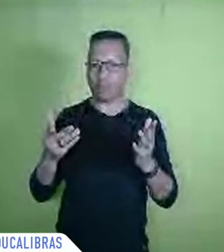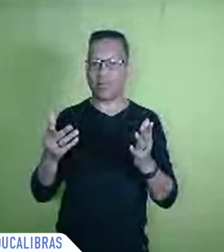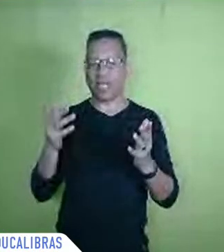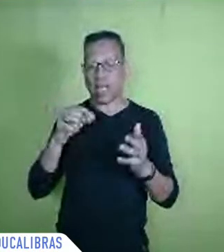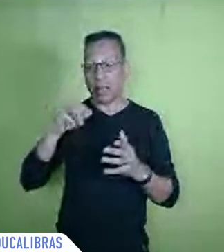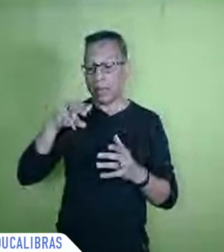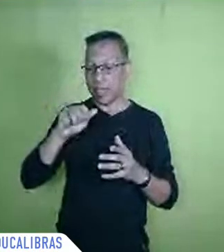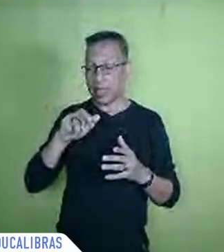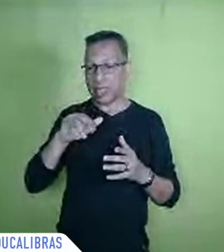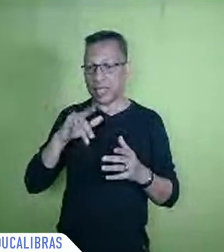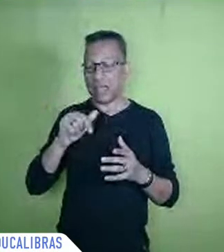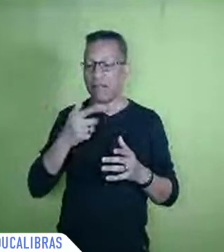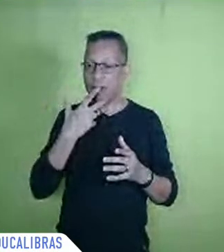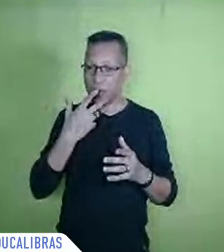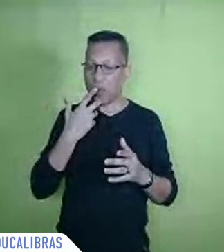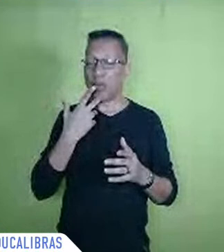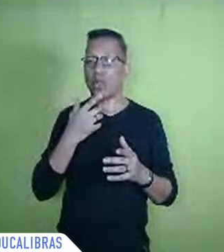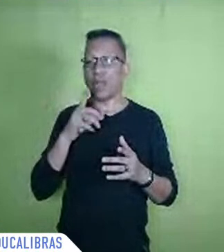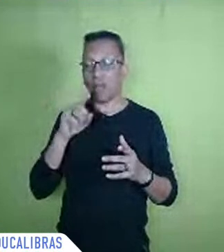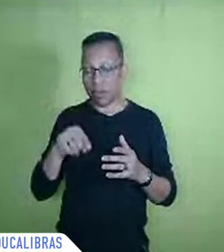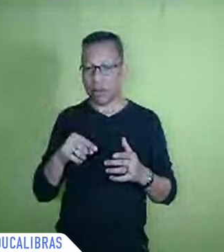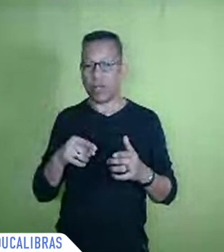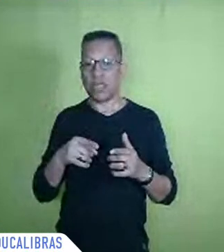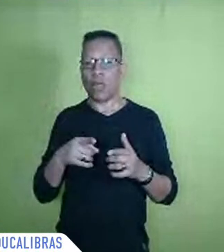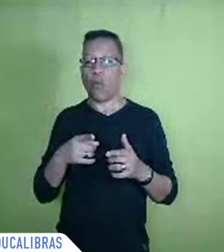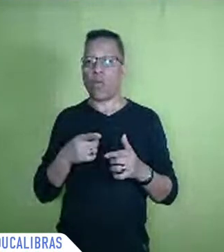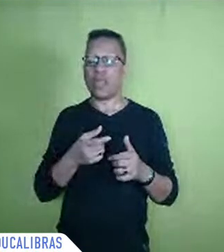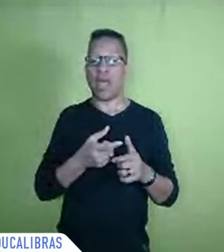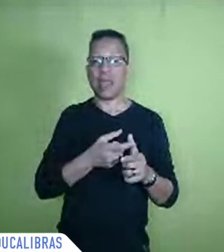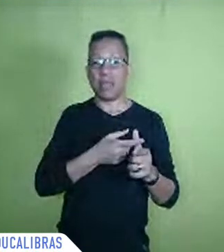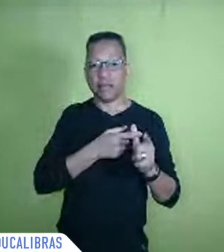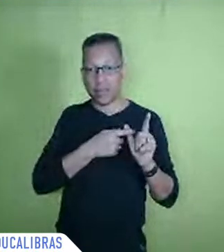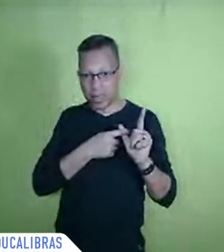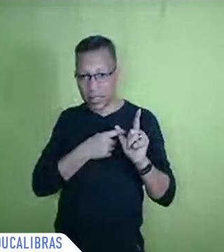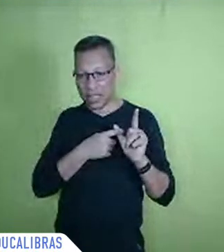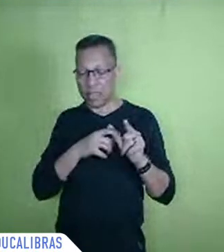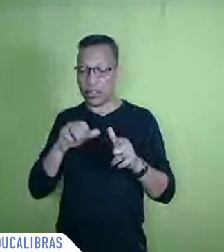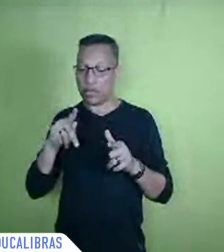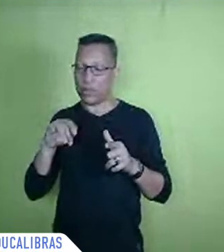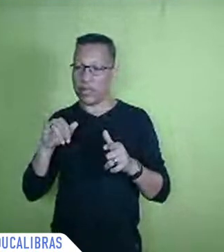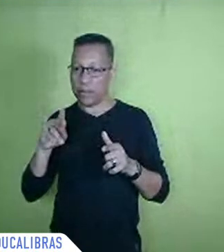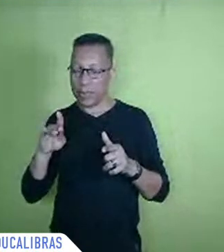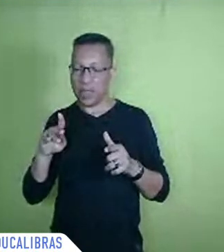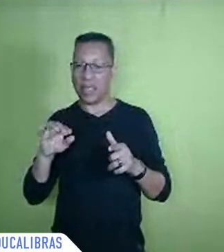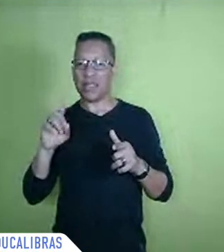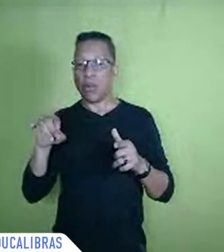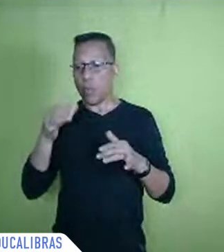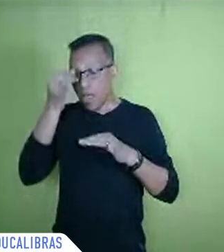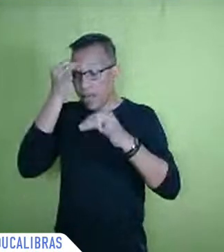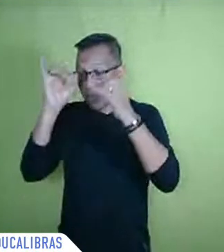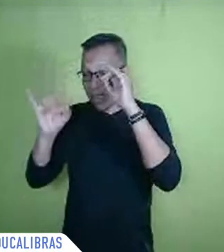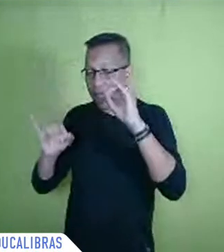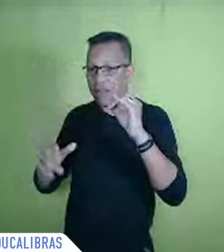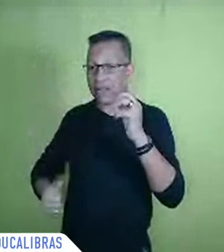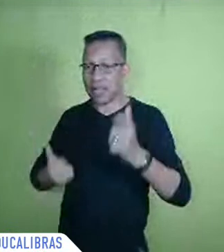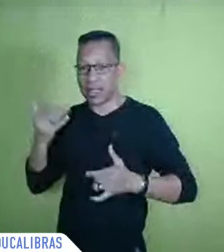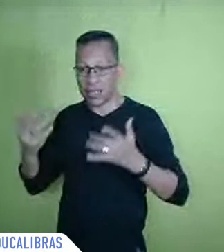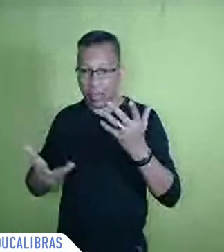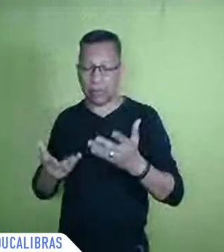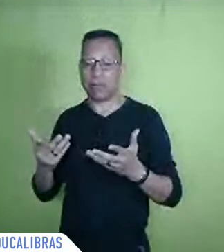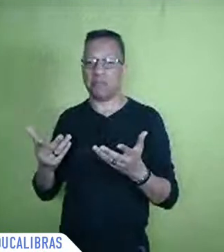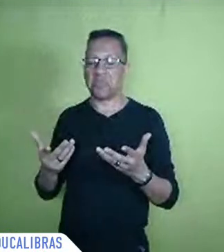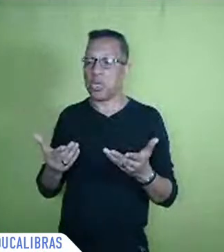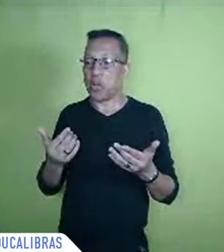leverage processes of growth. It is an equation, as Mariana said. You need to